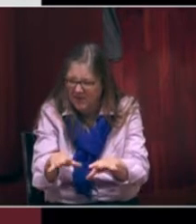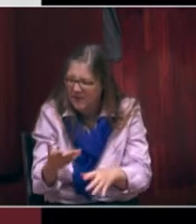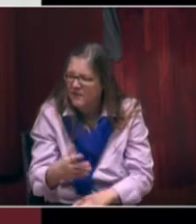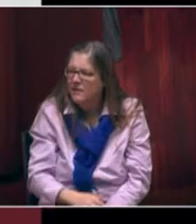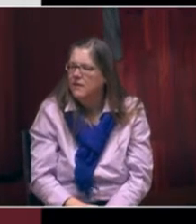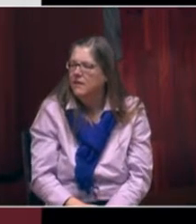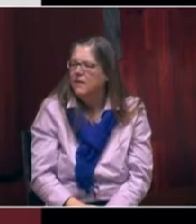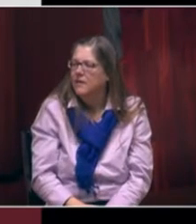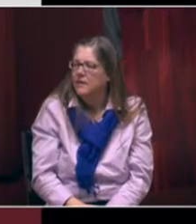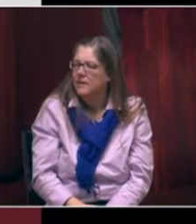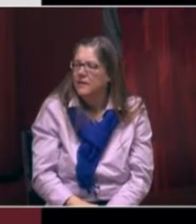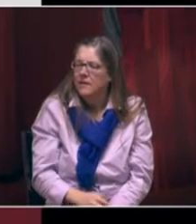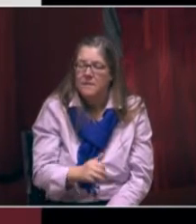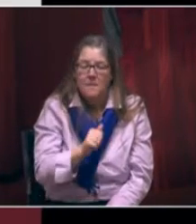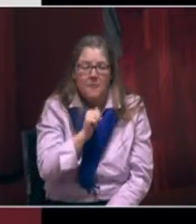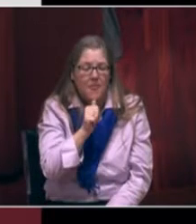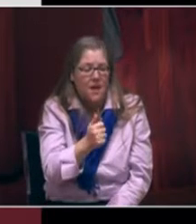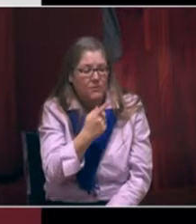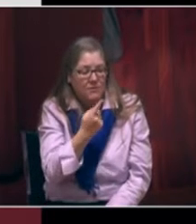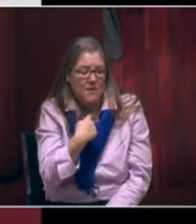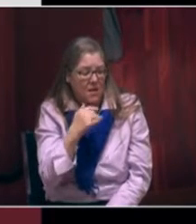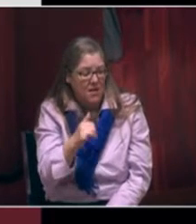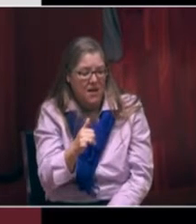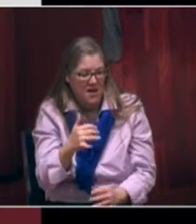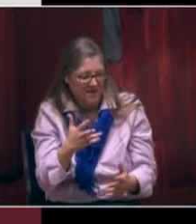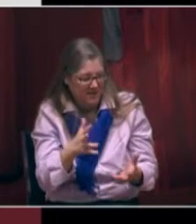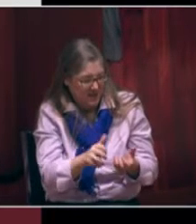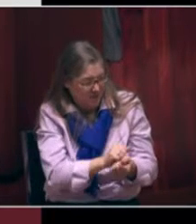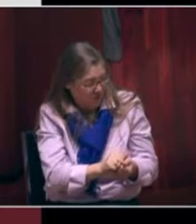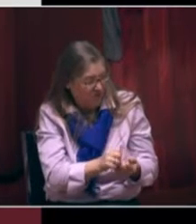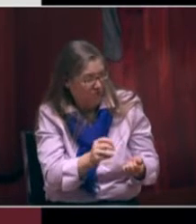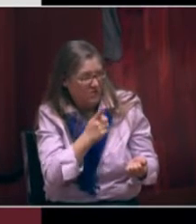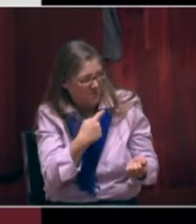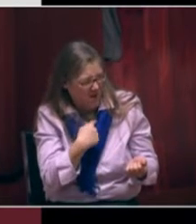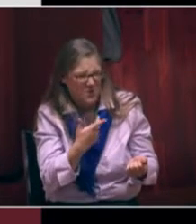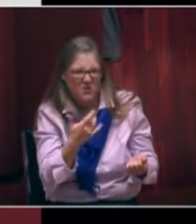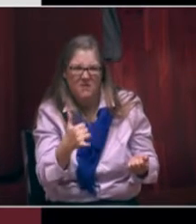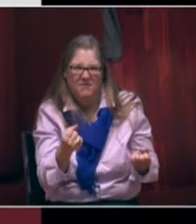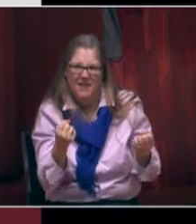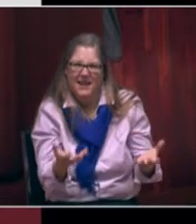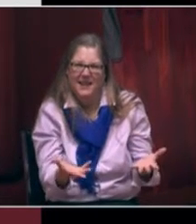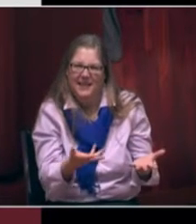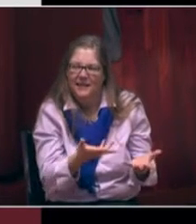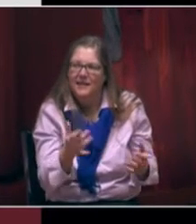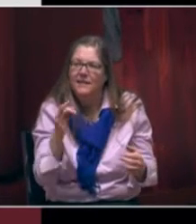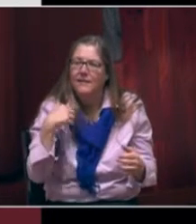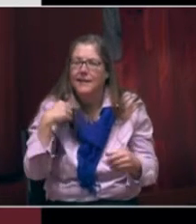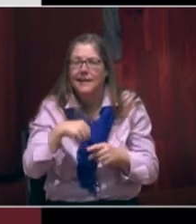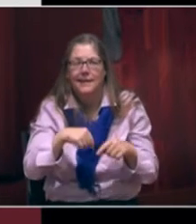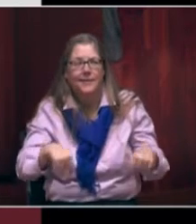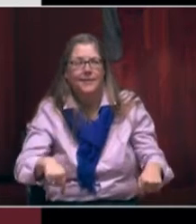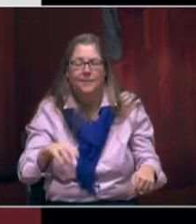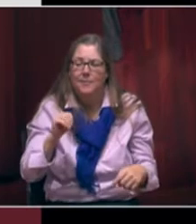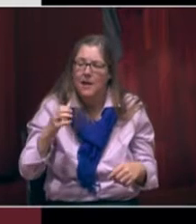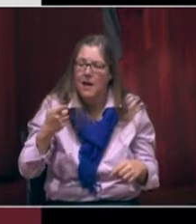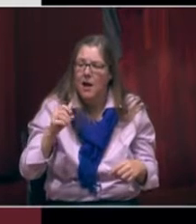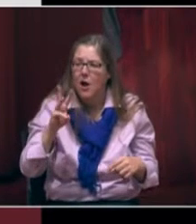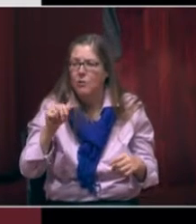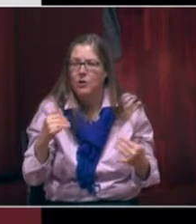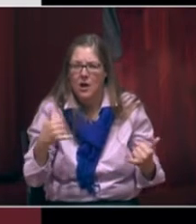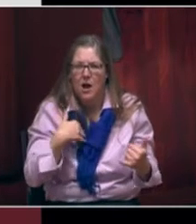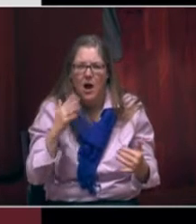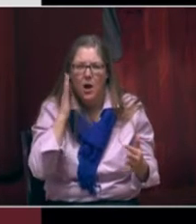Non-responding disposal is one of the highest ones on our list. And if I was in the McGowan Theater today, I'd give you all the